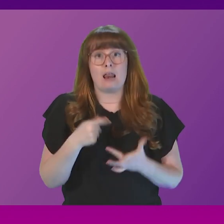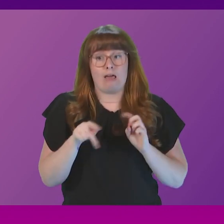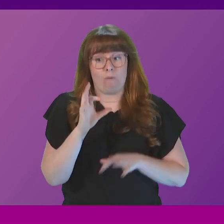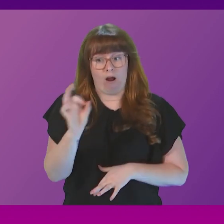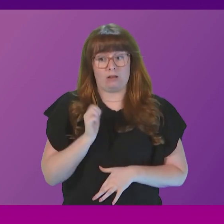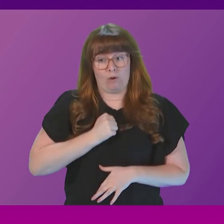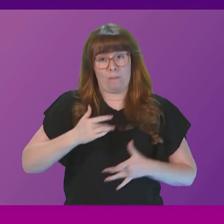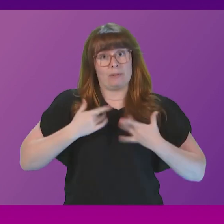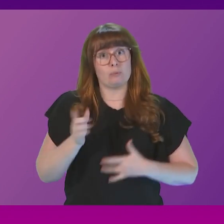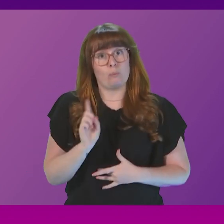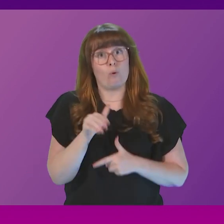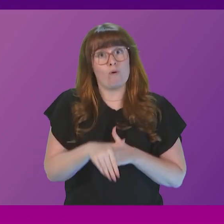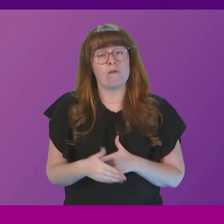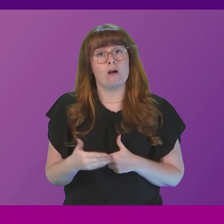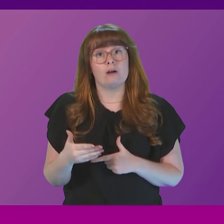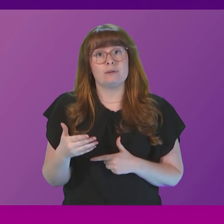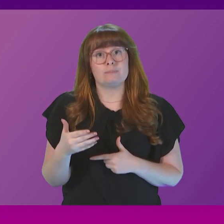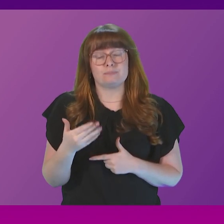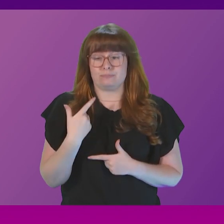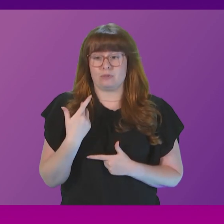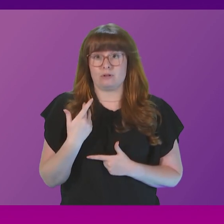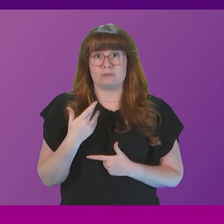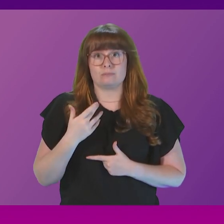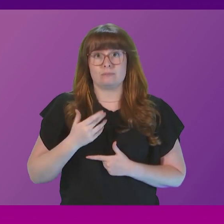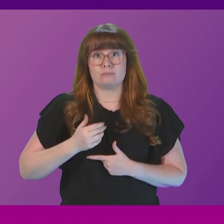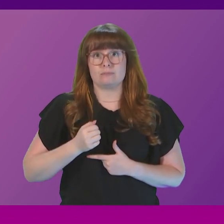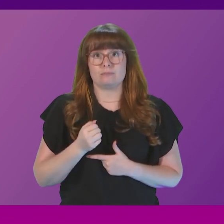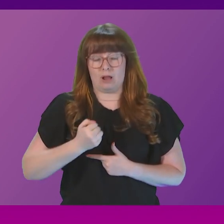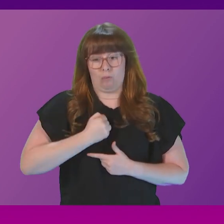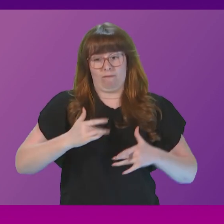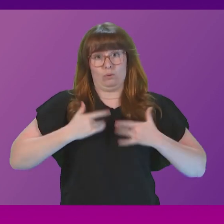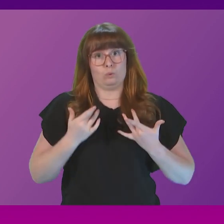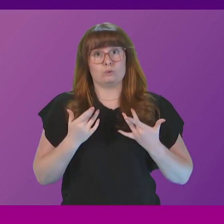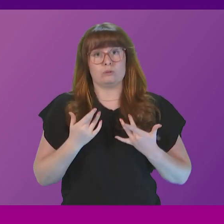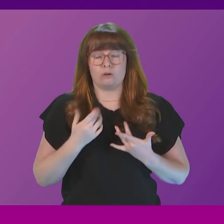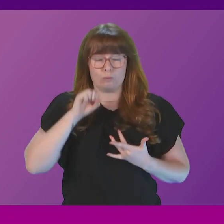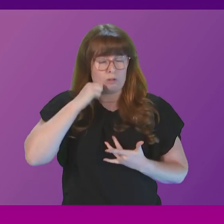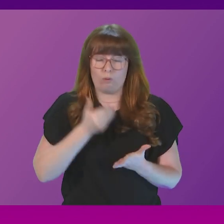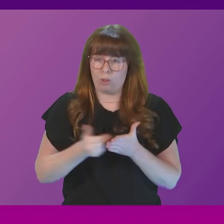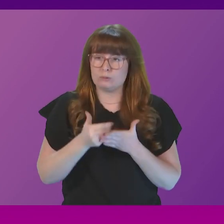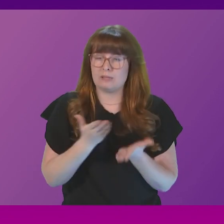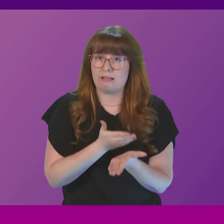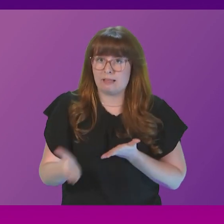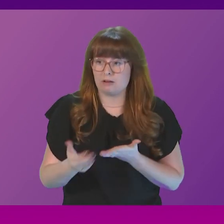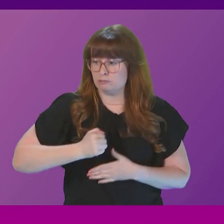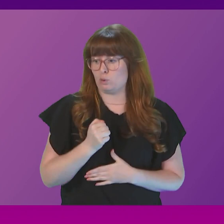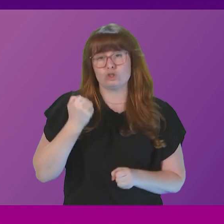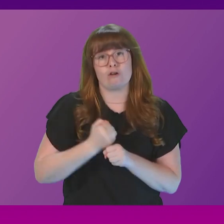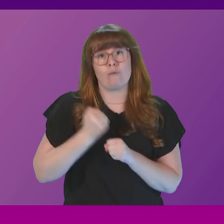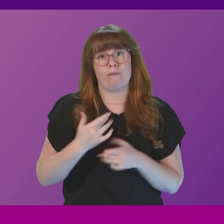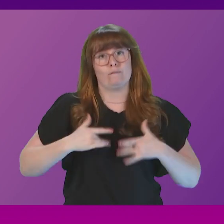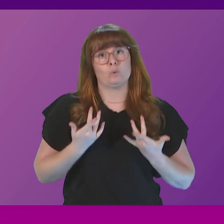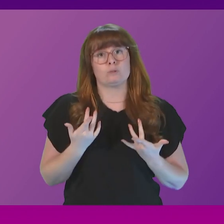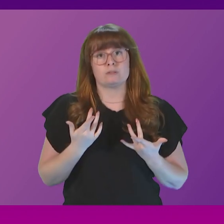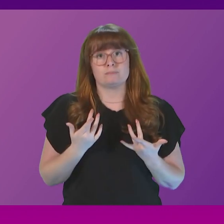opinion around the constitution and our own views, we'll always be clear that these are the views of the Scottish Government. And of course, the